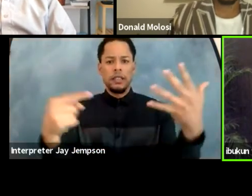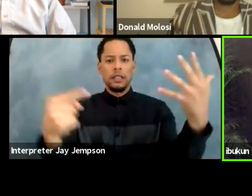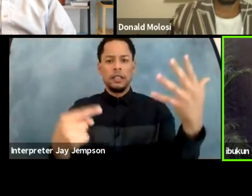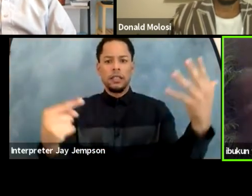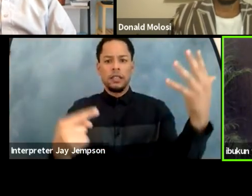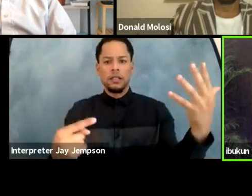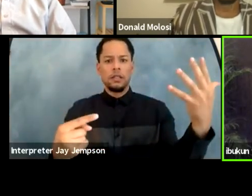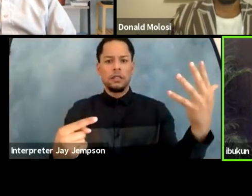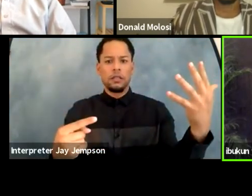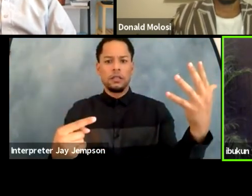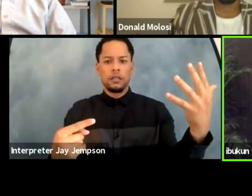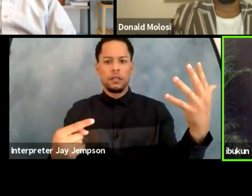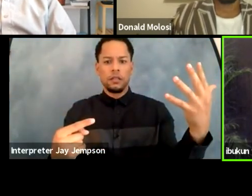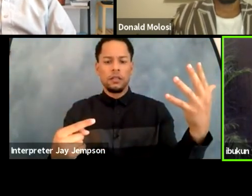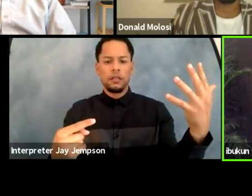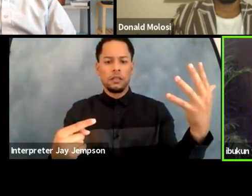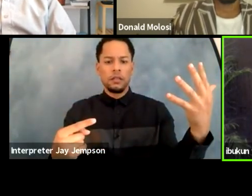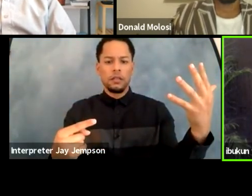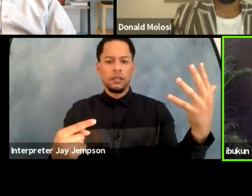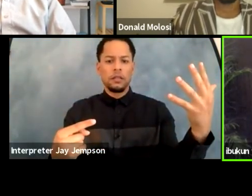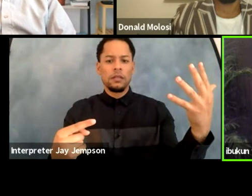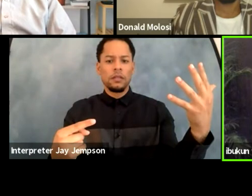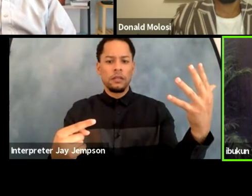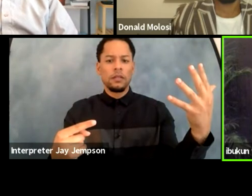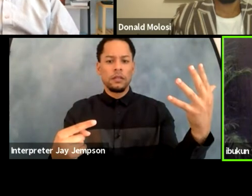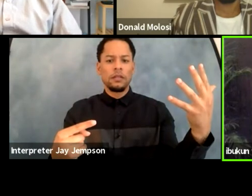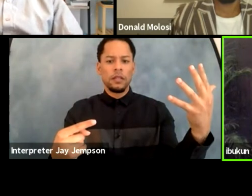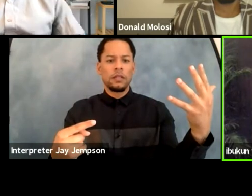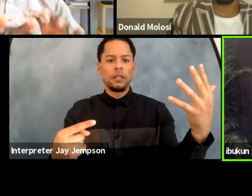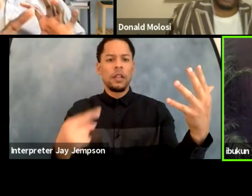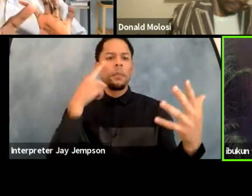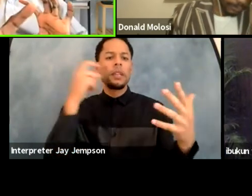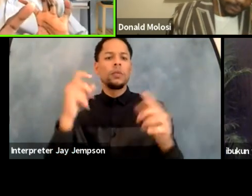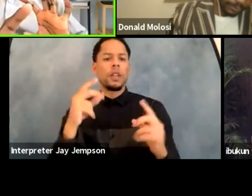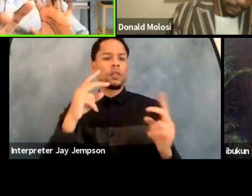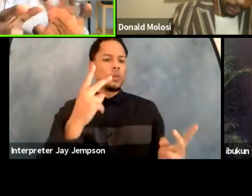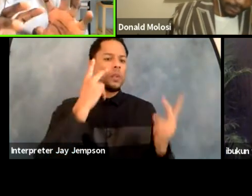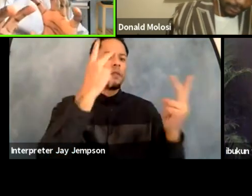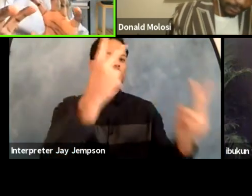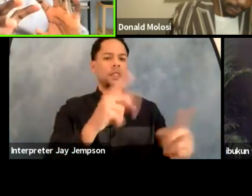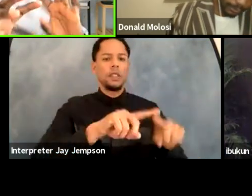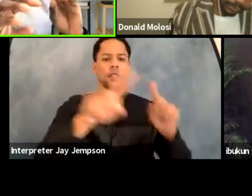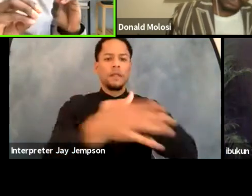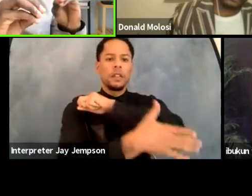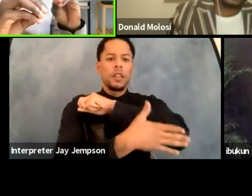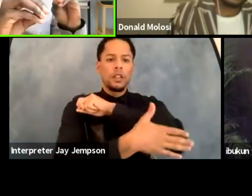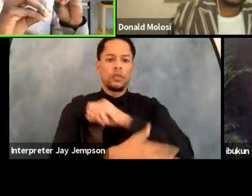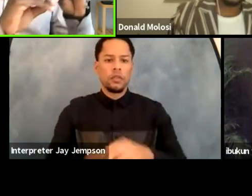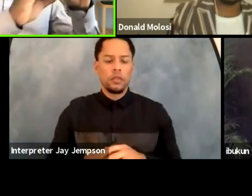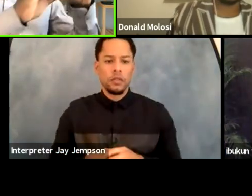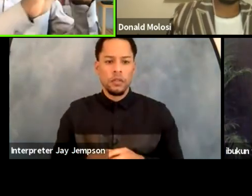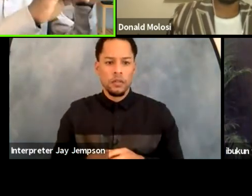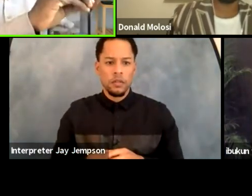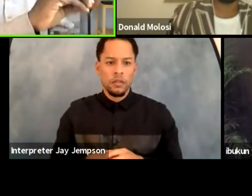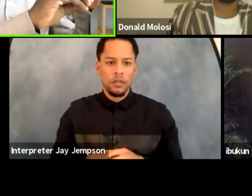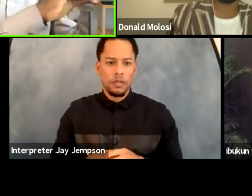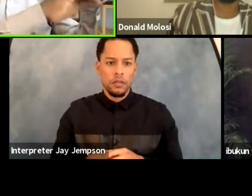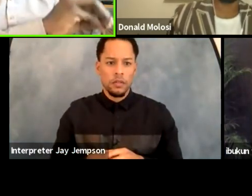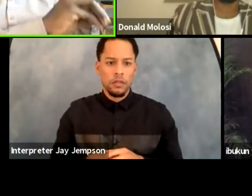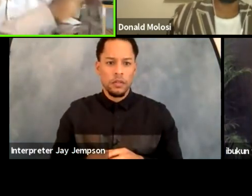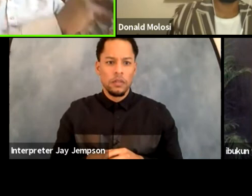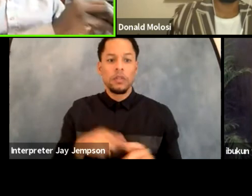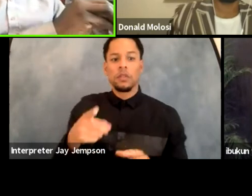play because we are bringing it to another country. And you know, just to clarify, and that would be